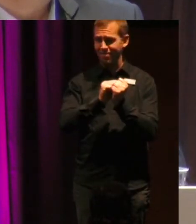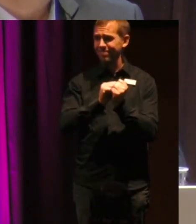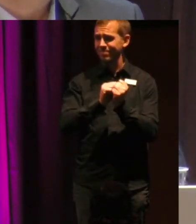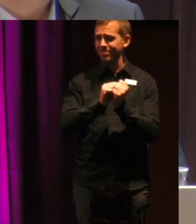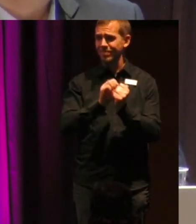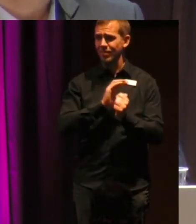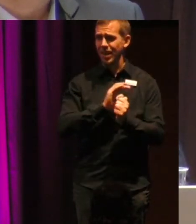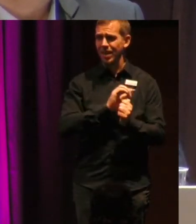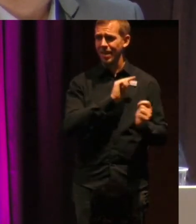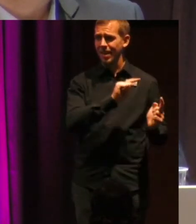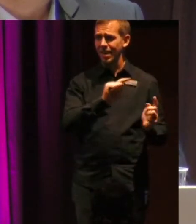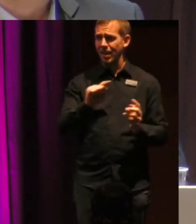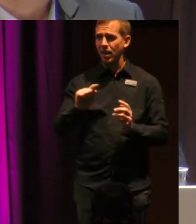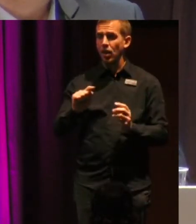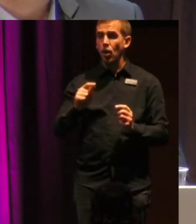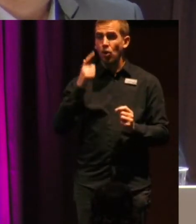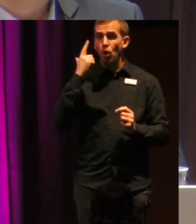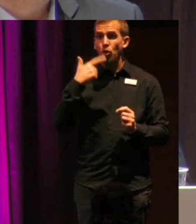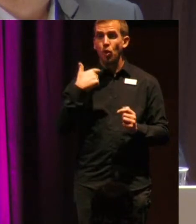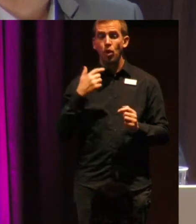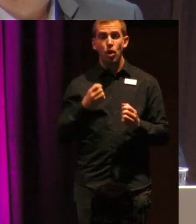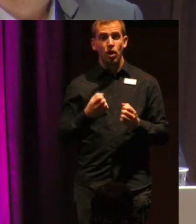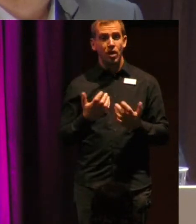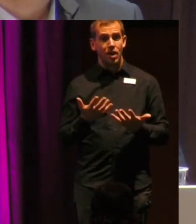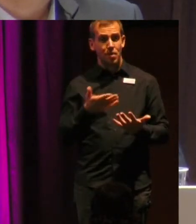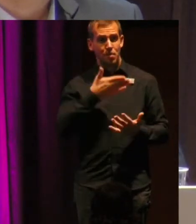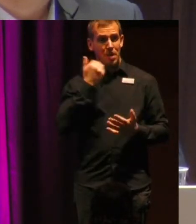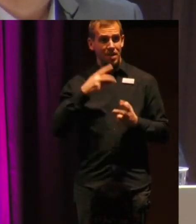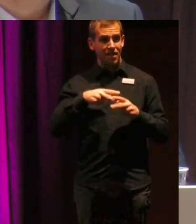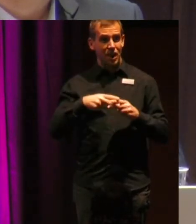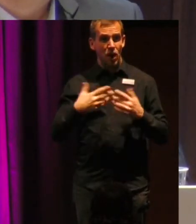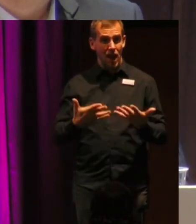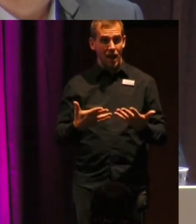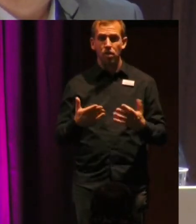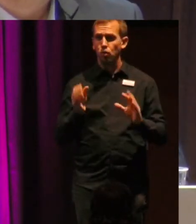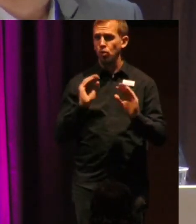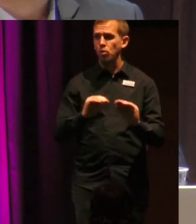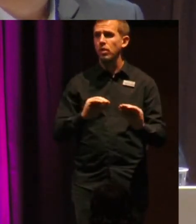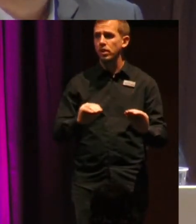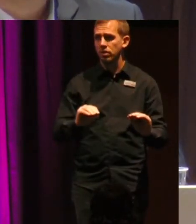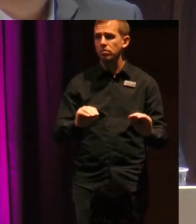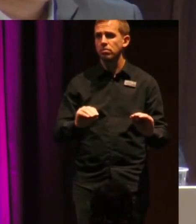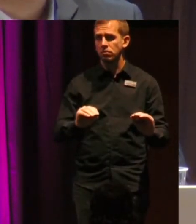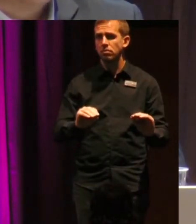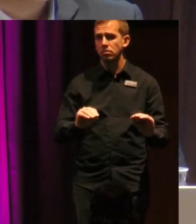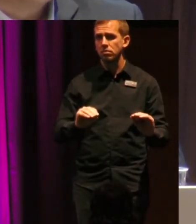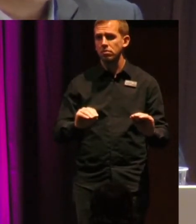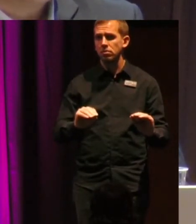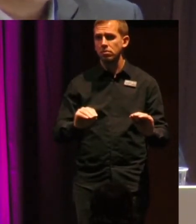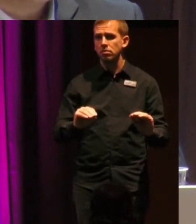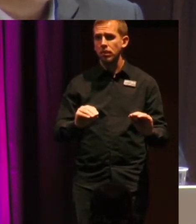for this, I believe education is the strongest tool to be aware.